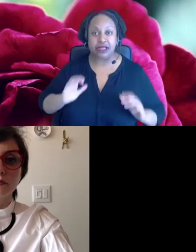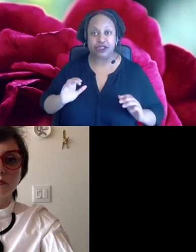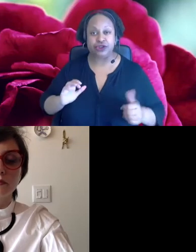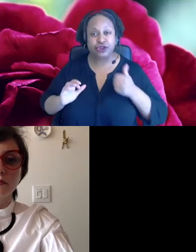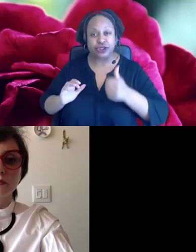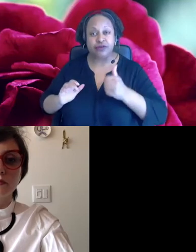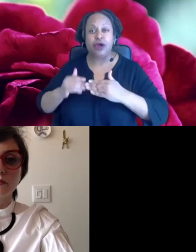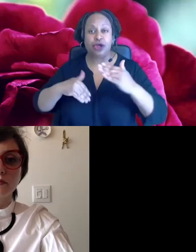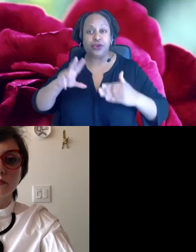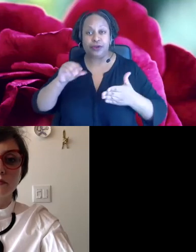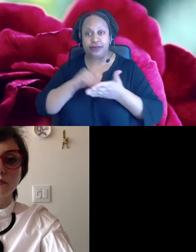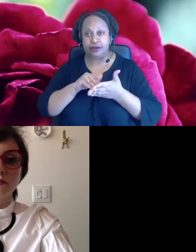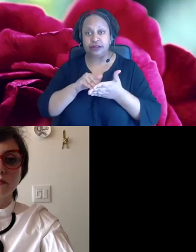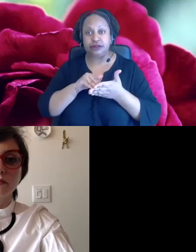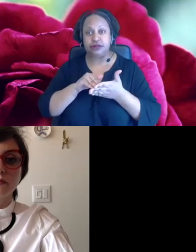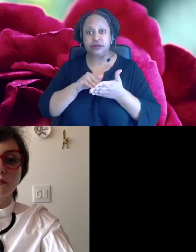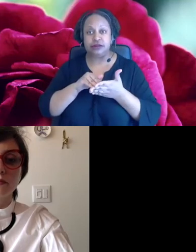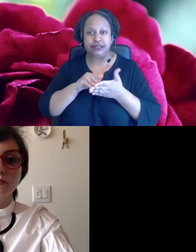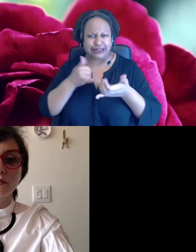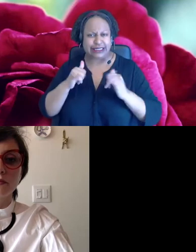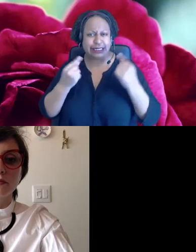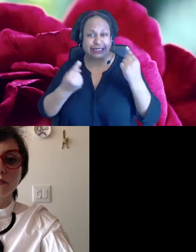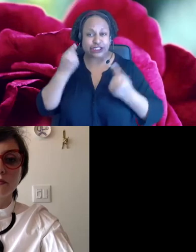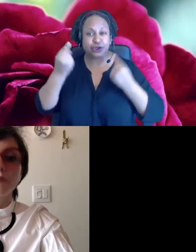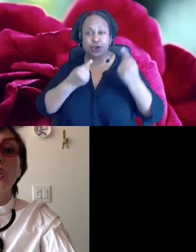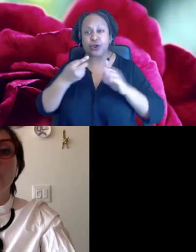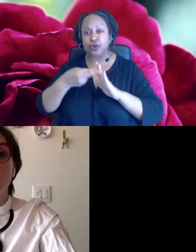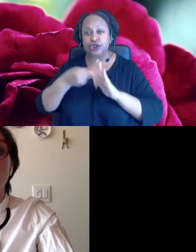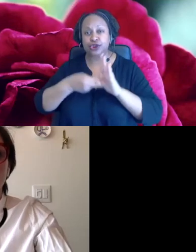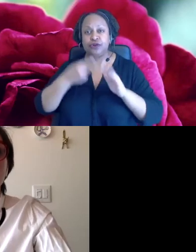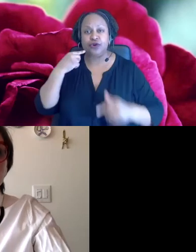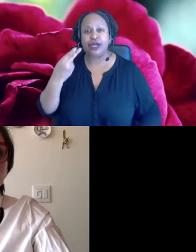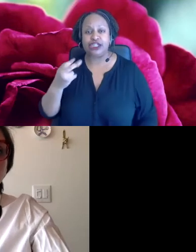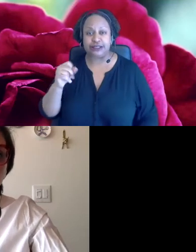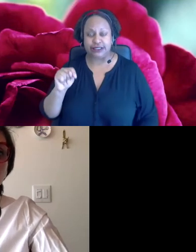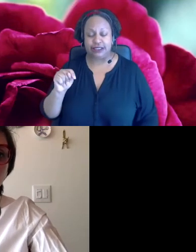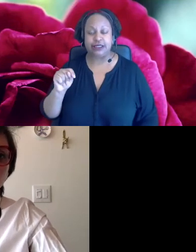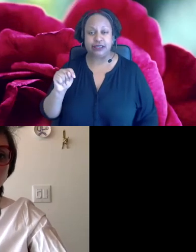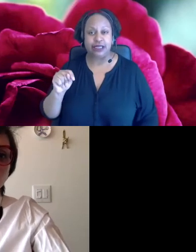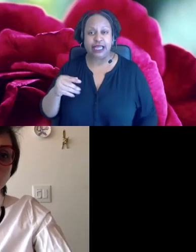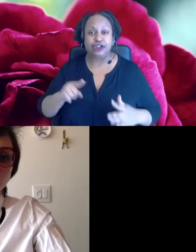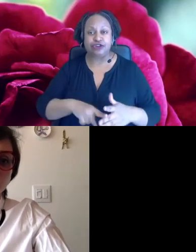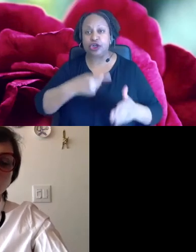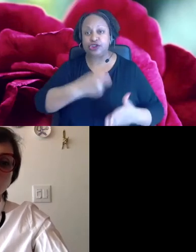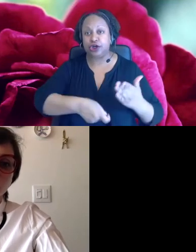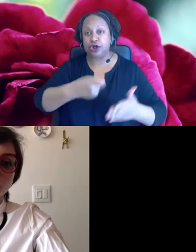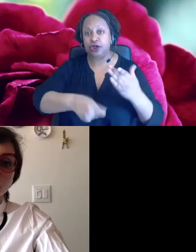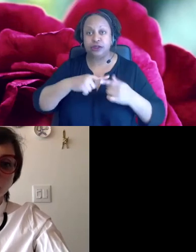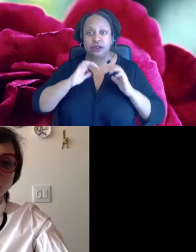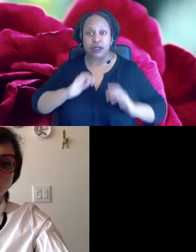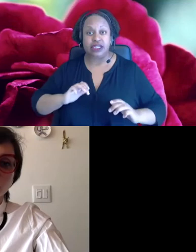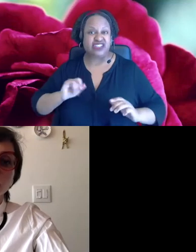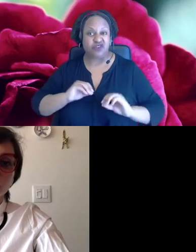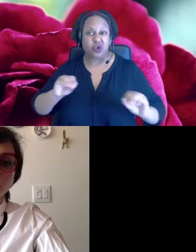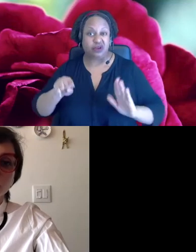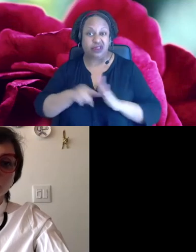the 30,000, you should consider registering for GST and start charging it if it doesn't have a negative